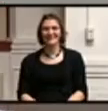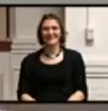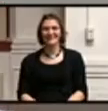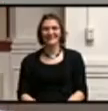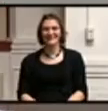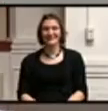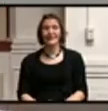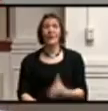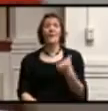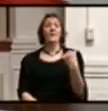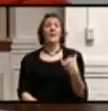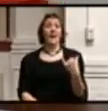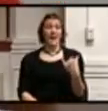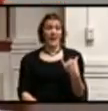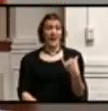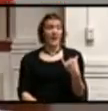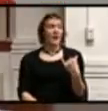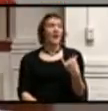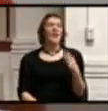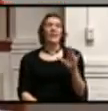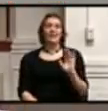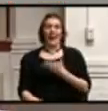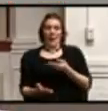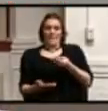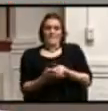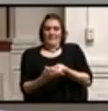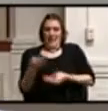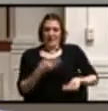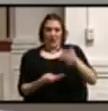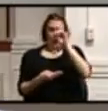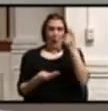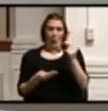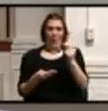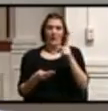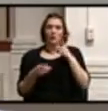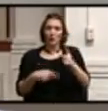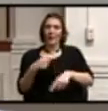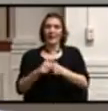This shows our budgetary performance for the year.